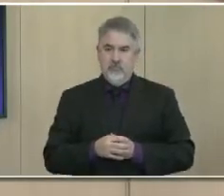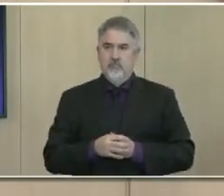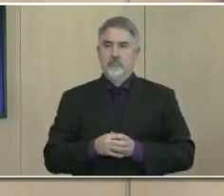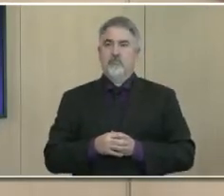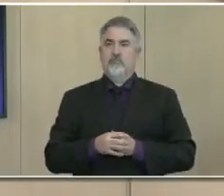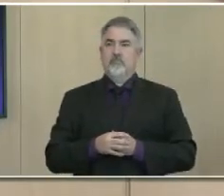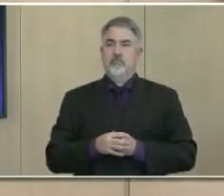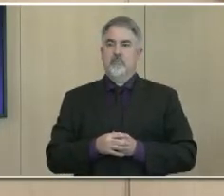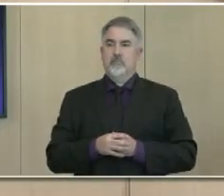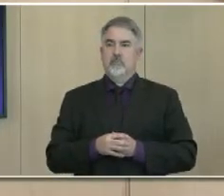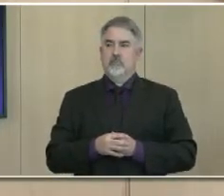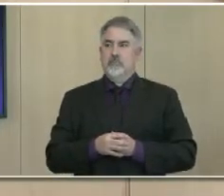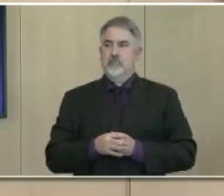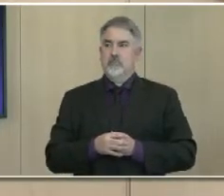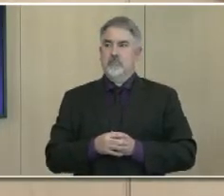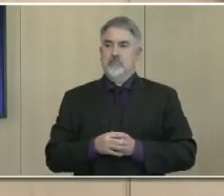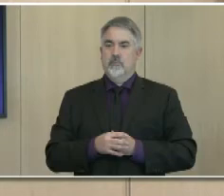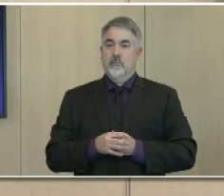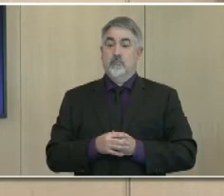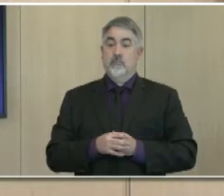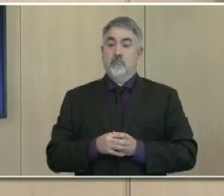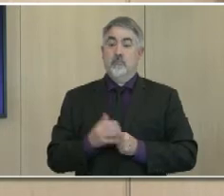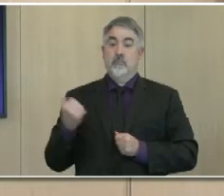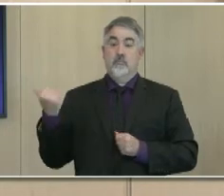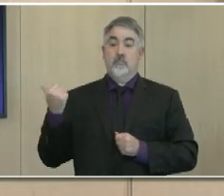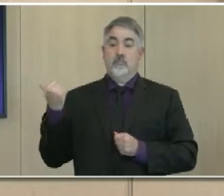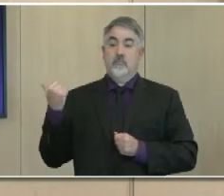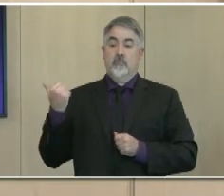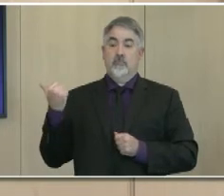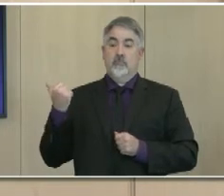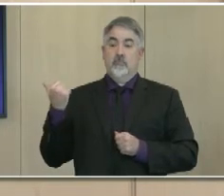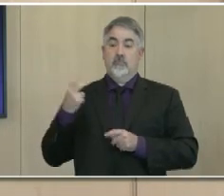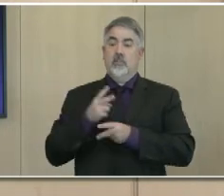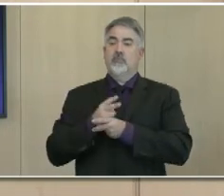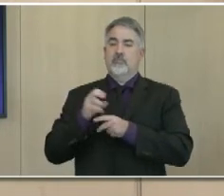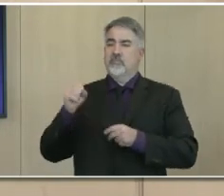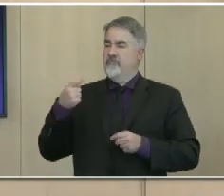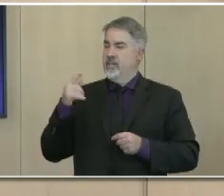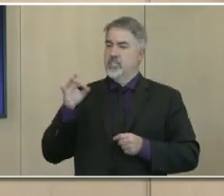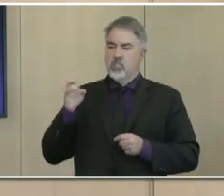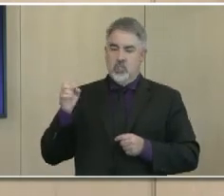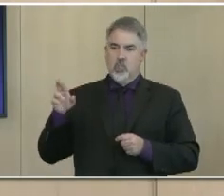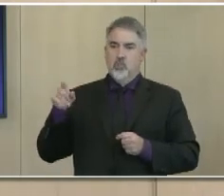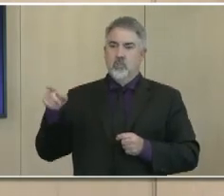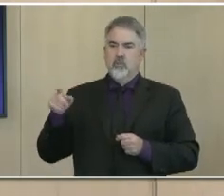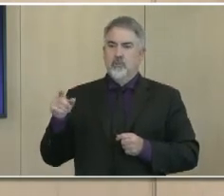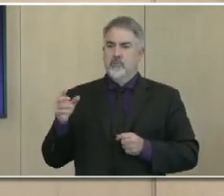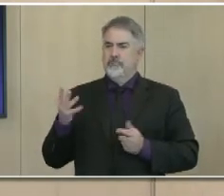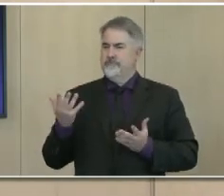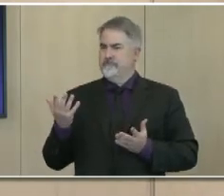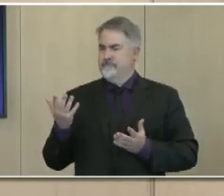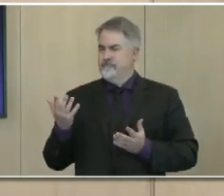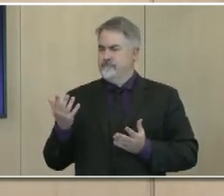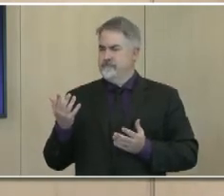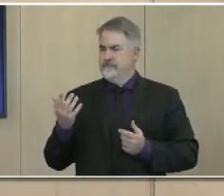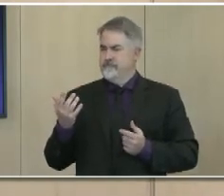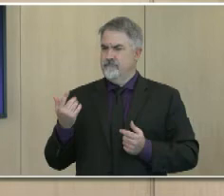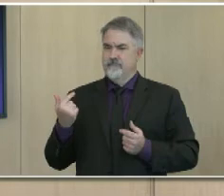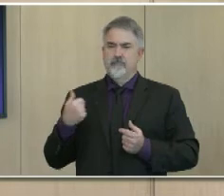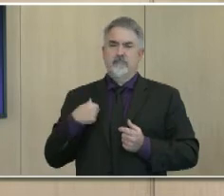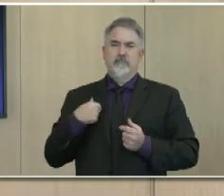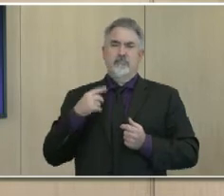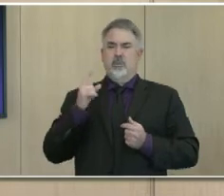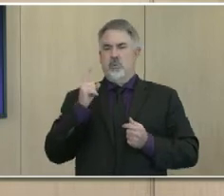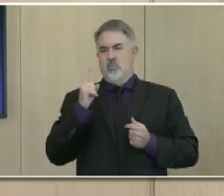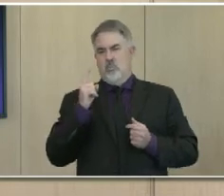Yes, we have, as Supervisor Fletcher showed, we have about almost 100, somewhere in the 90s, ventilators ready